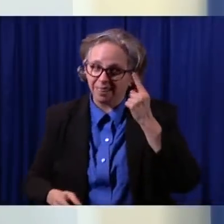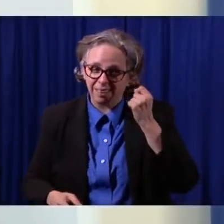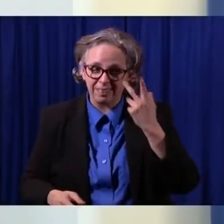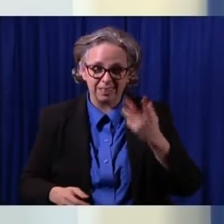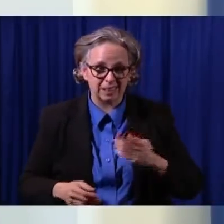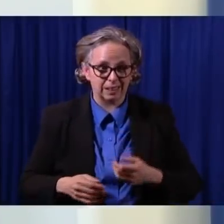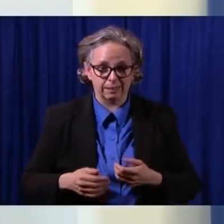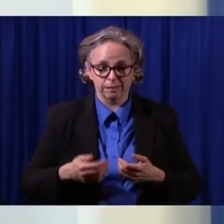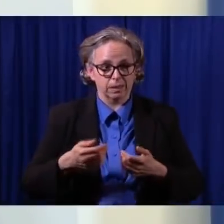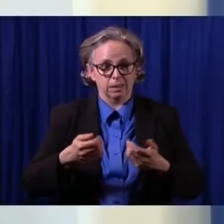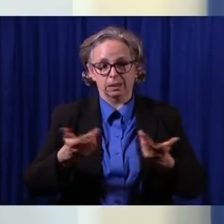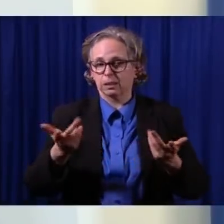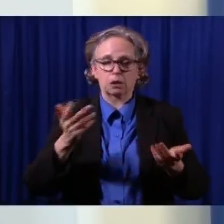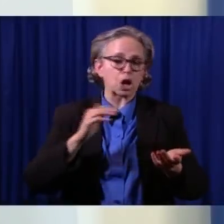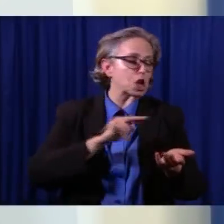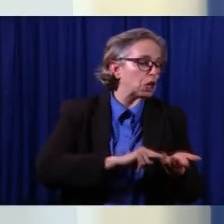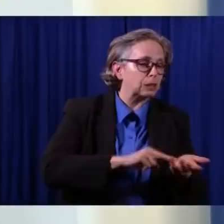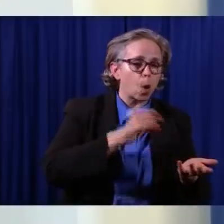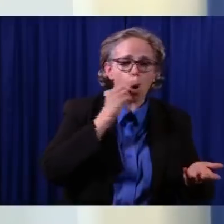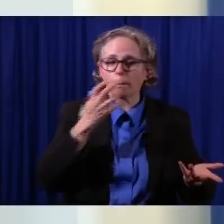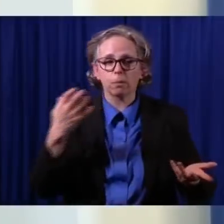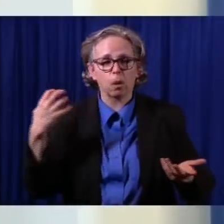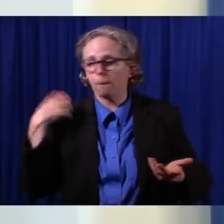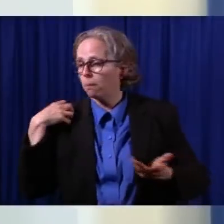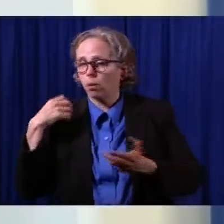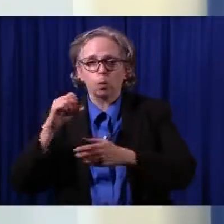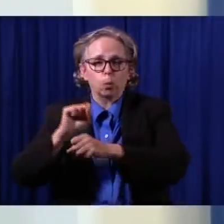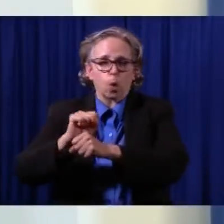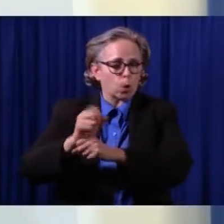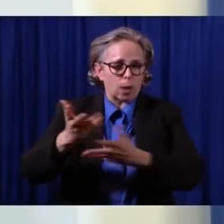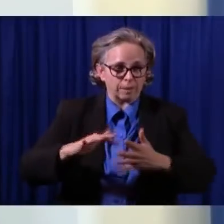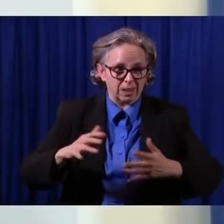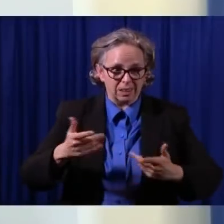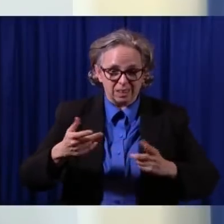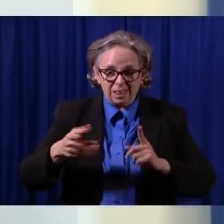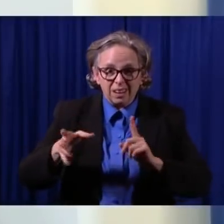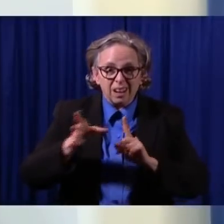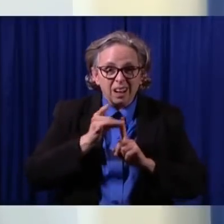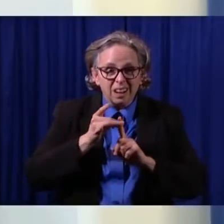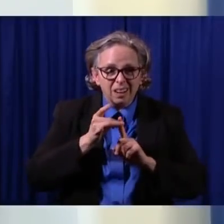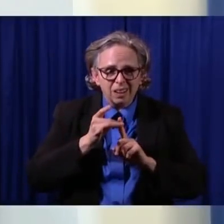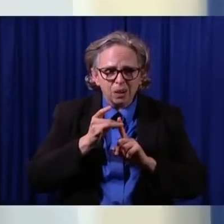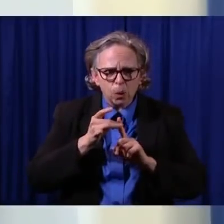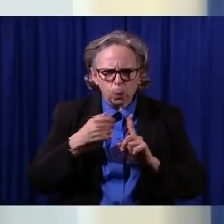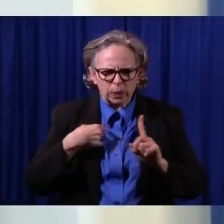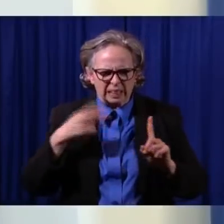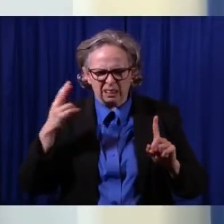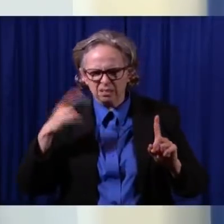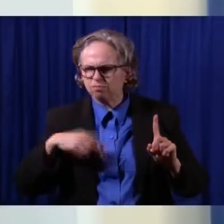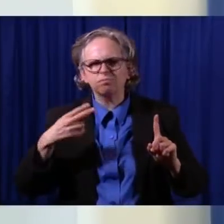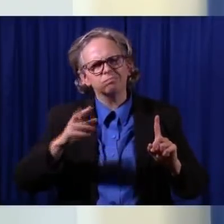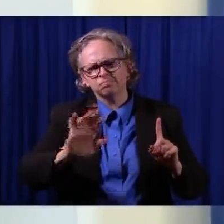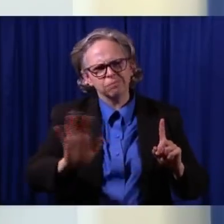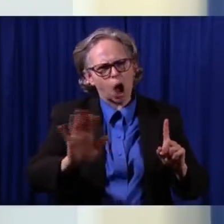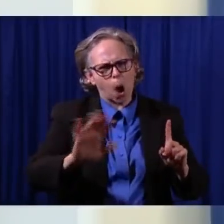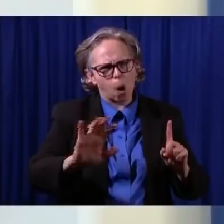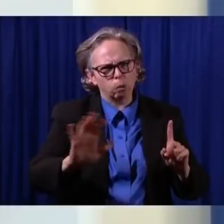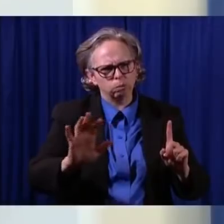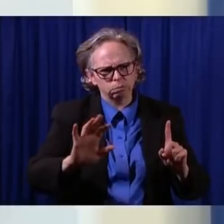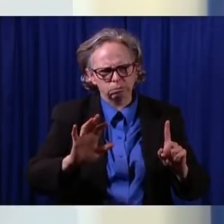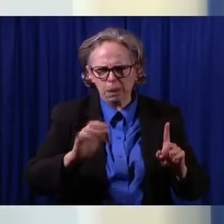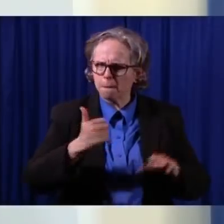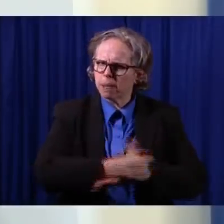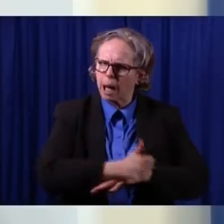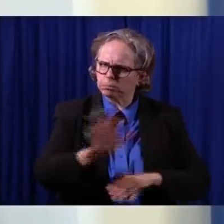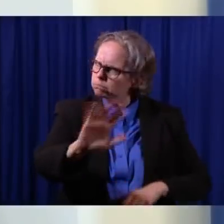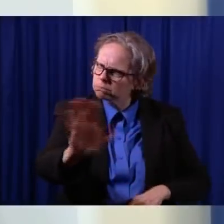home, again, I'm really not about blame. We should understand that this virus is very infectious. We all